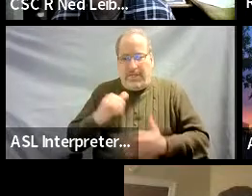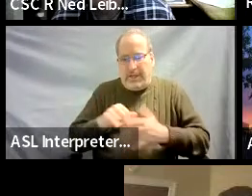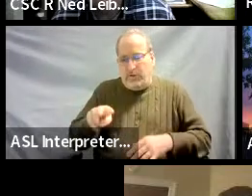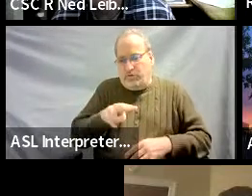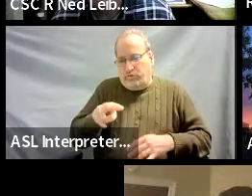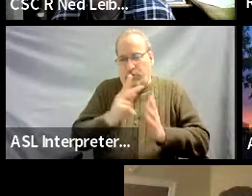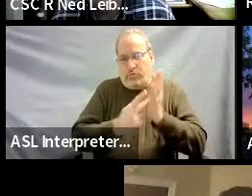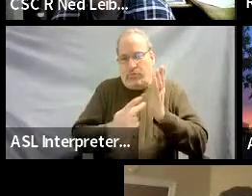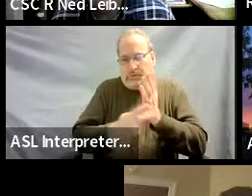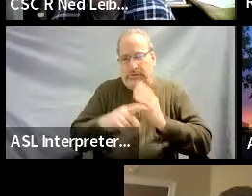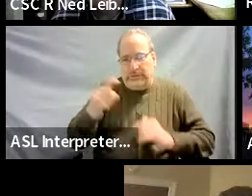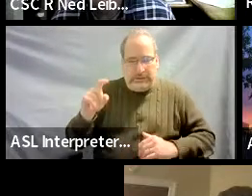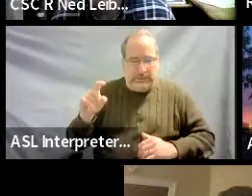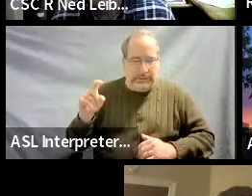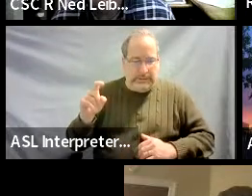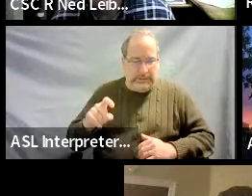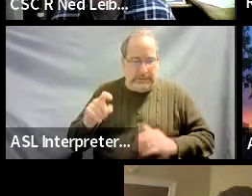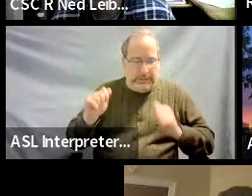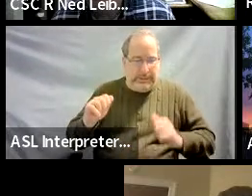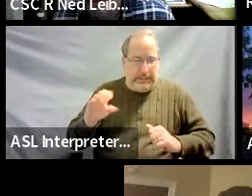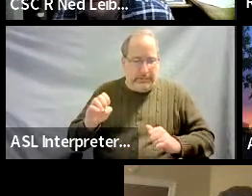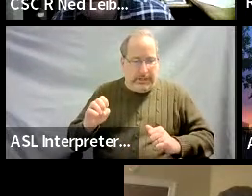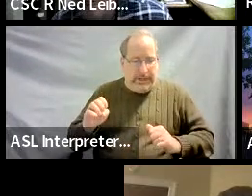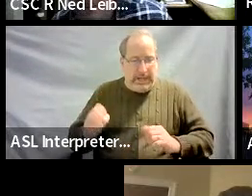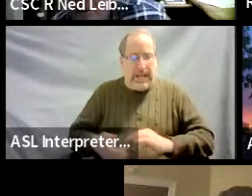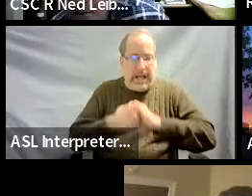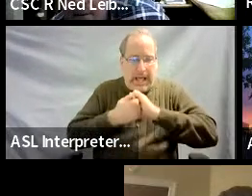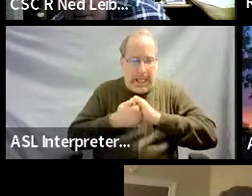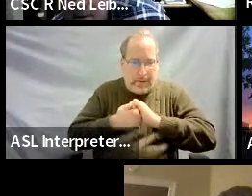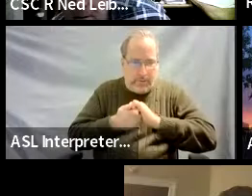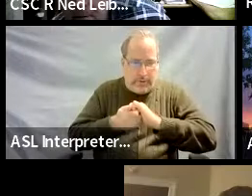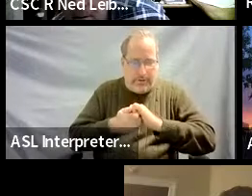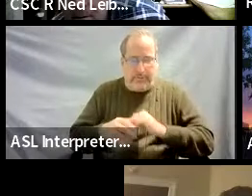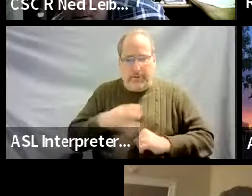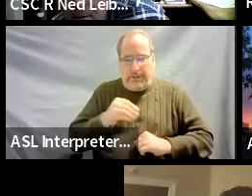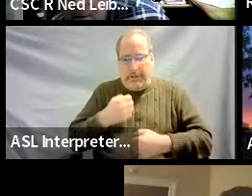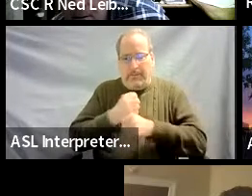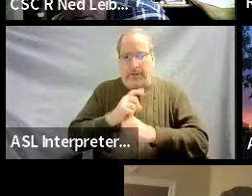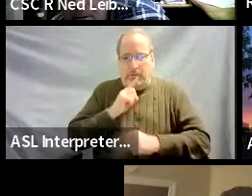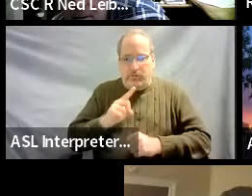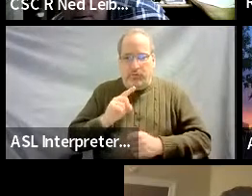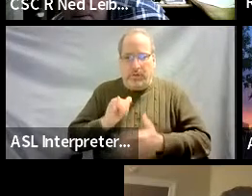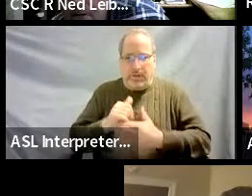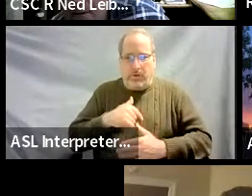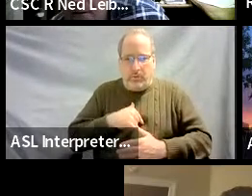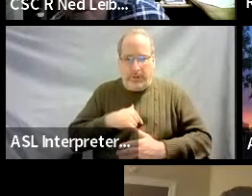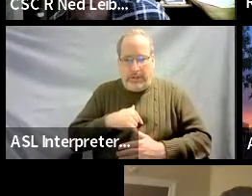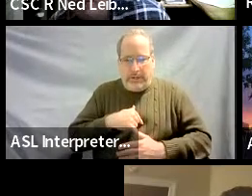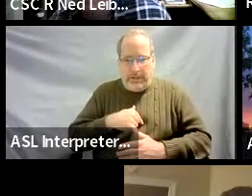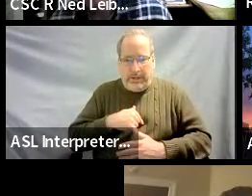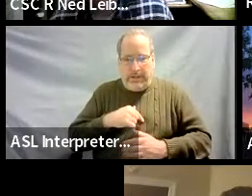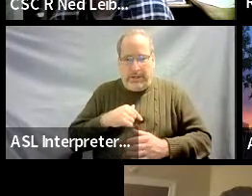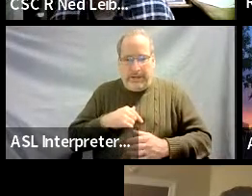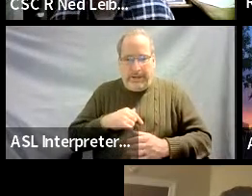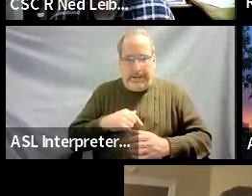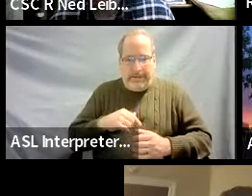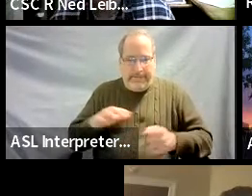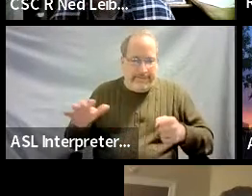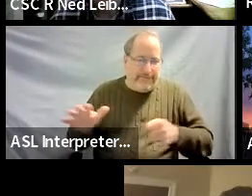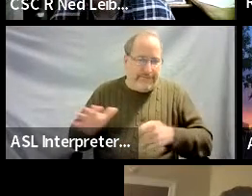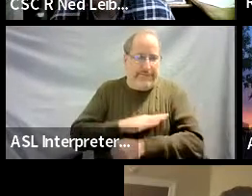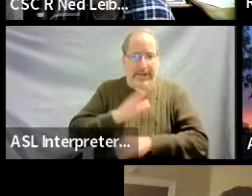can be collaborative and make sure that we're filling in all the gaps of